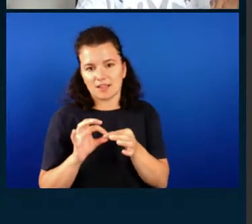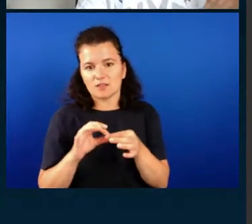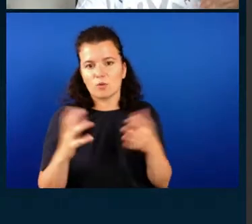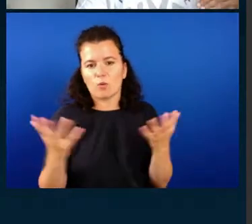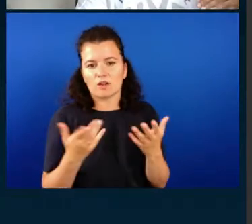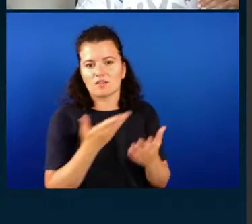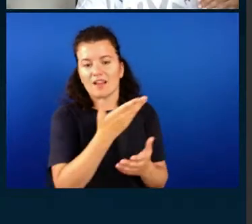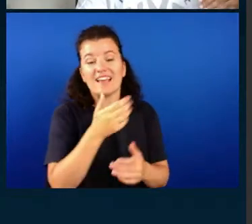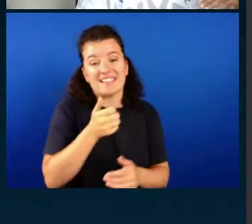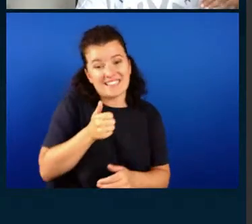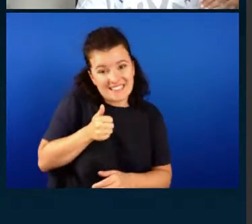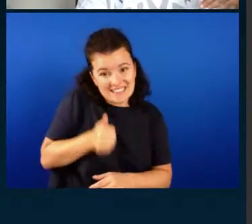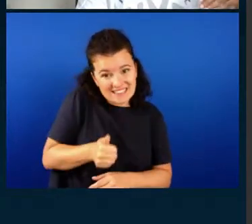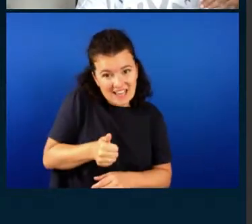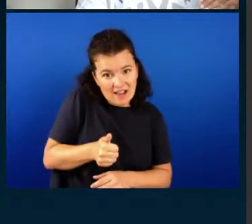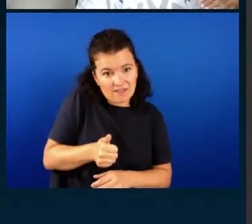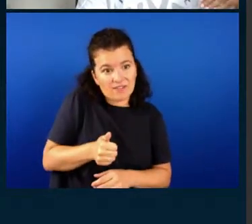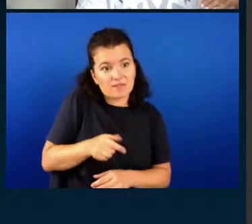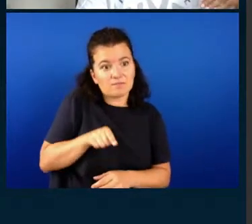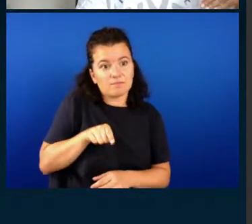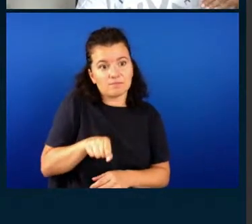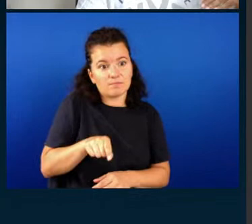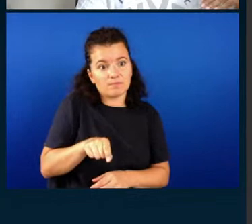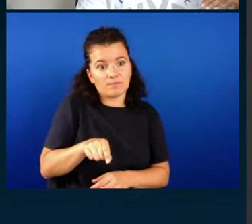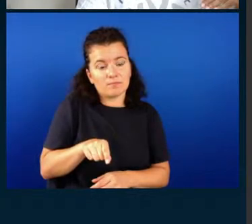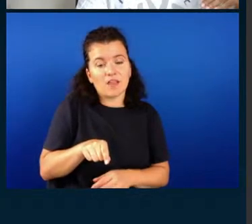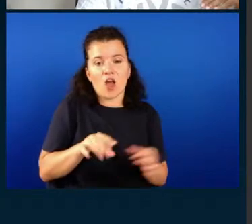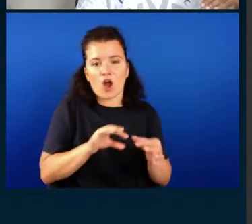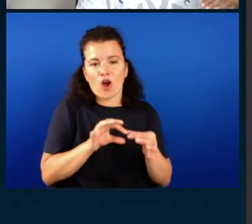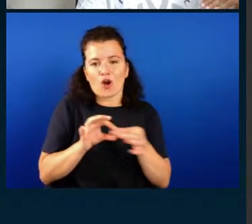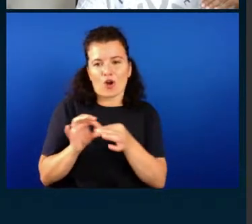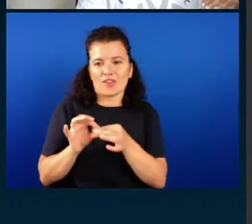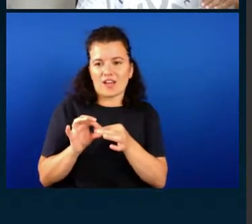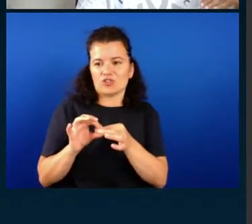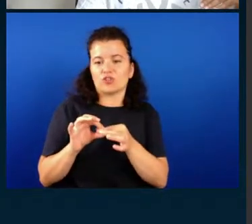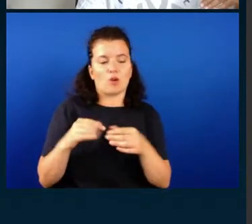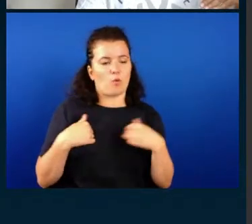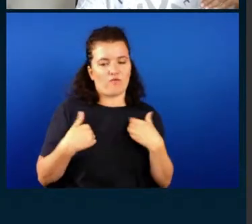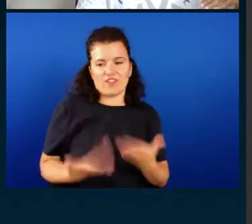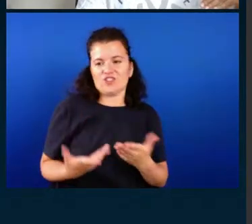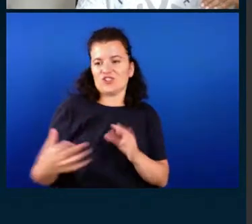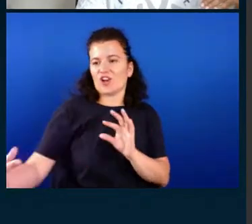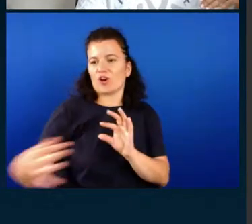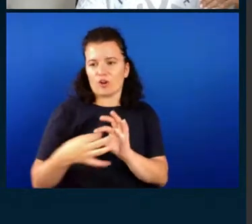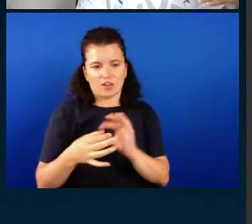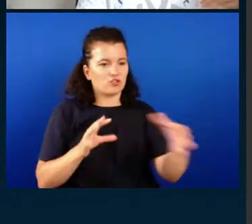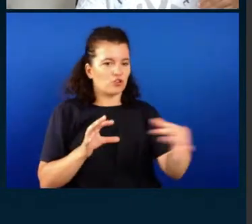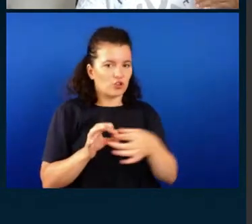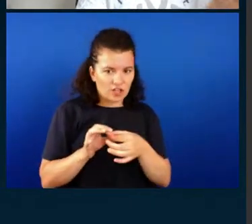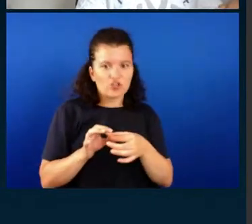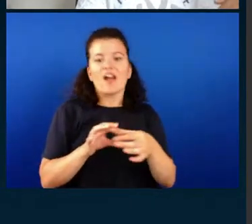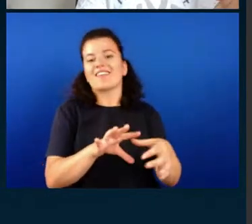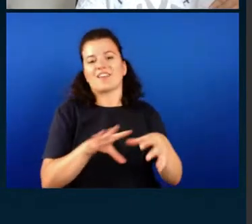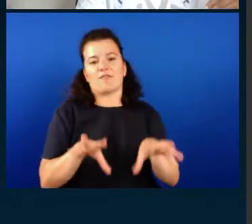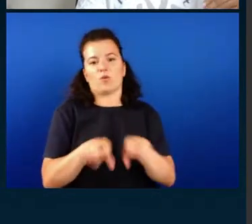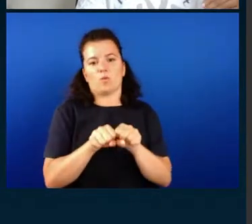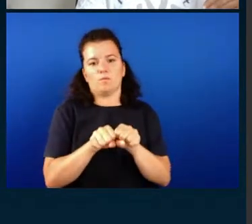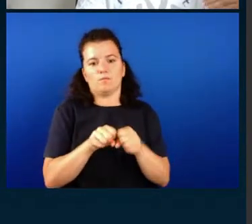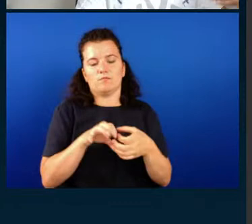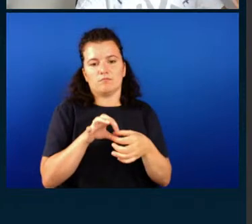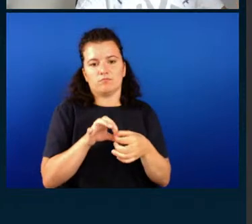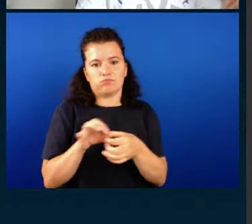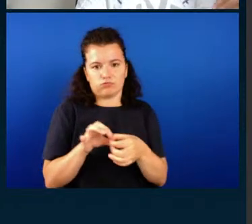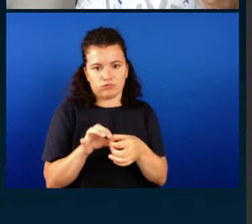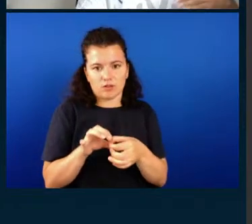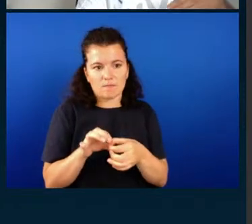making calls using the connection string that we have provided. So service connections are already available in Azure